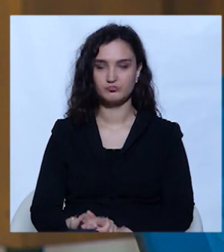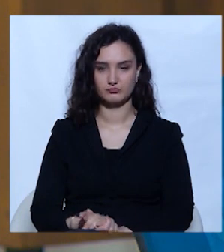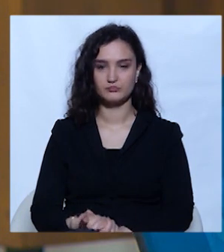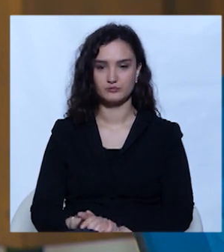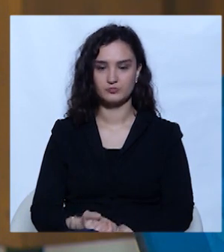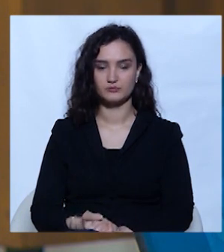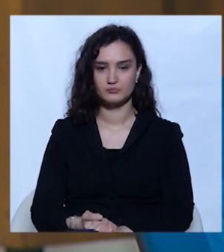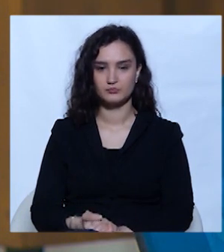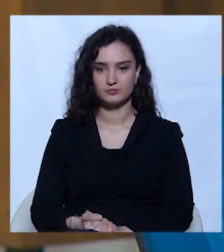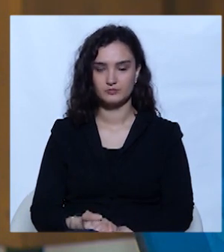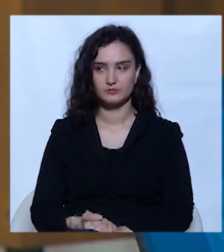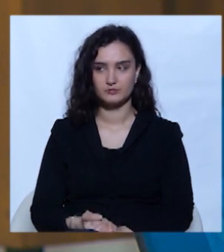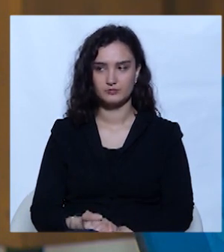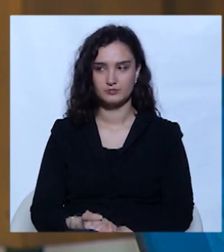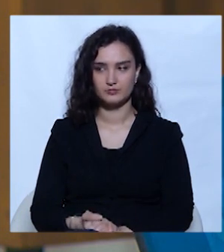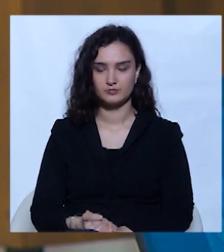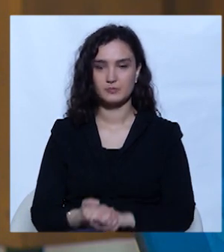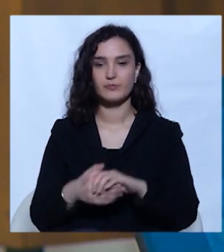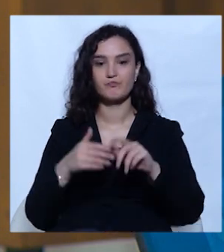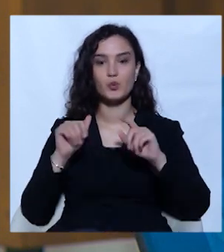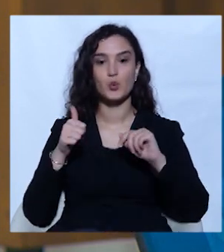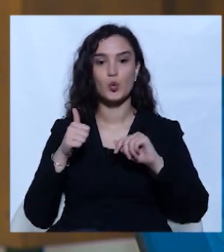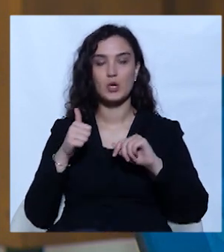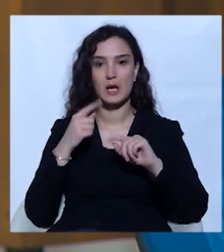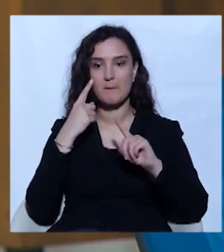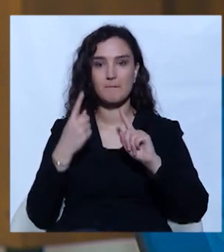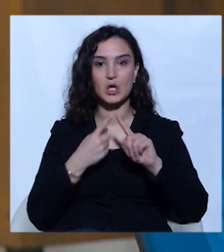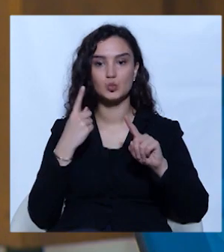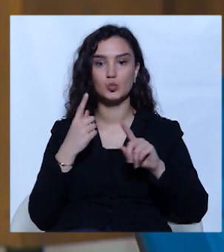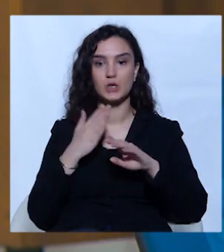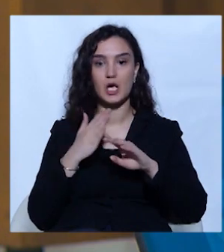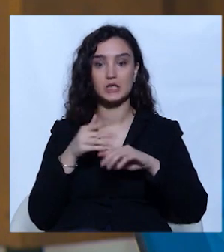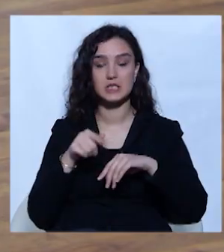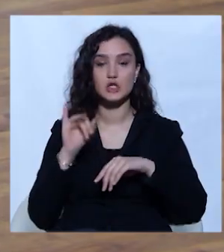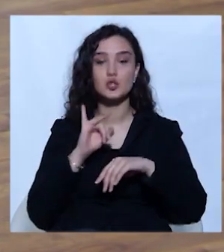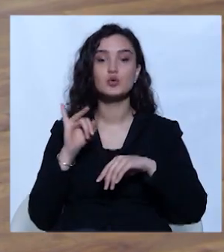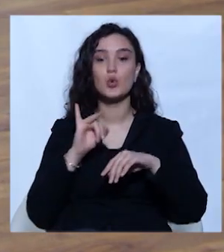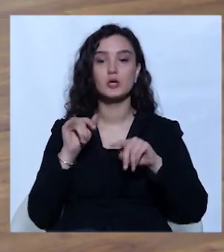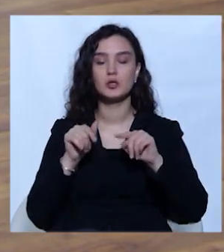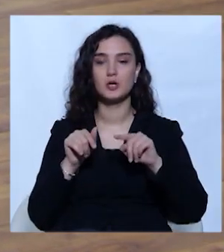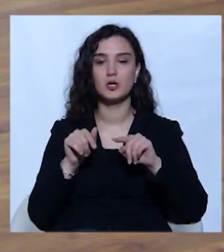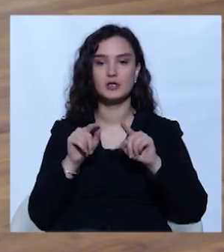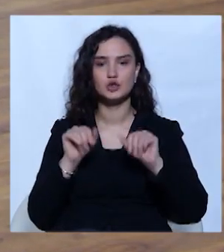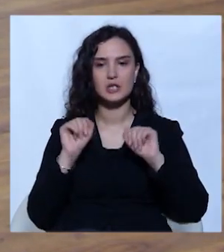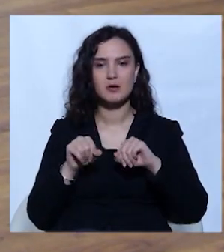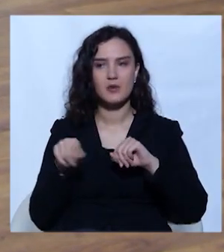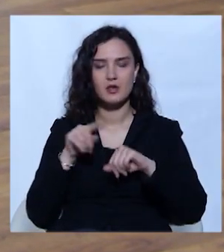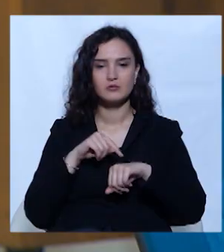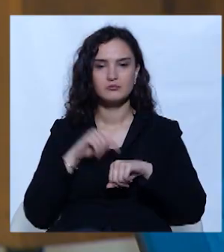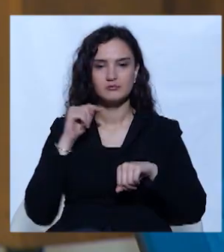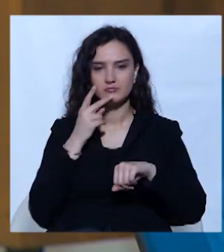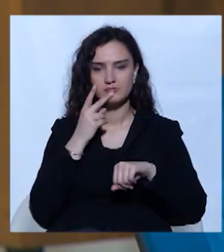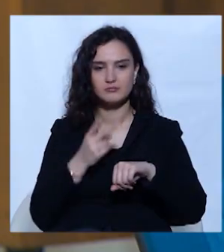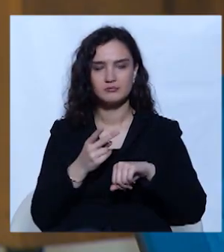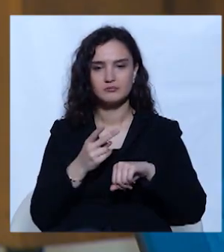device. And how effective is this in telling the story? It can bring